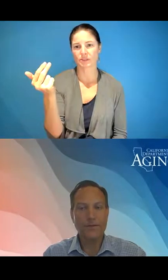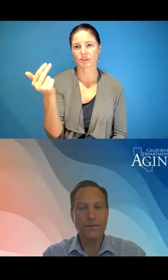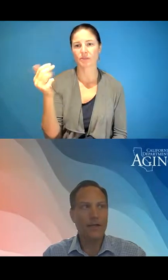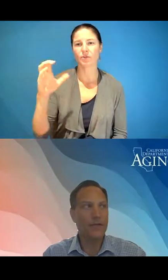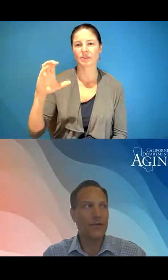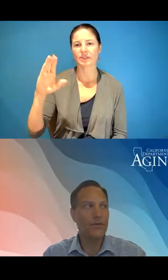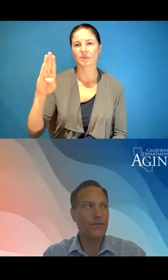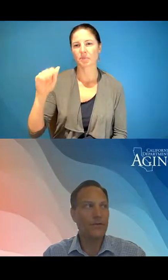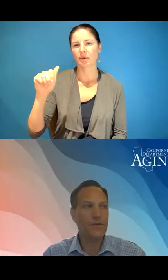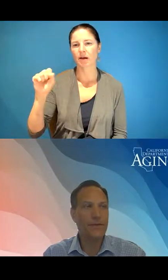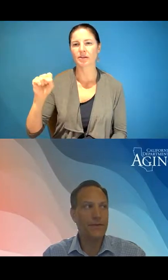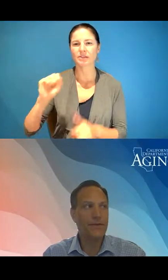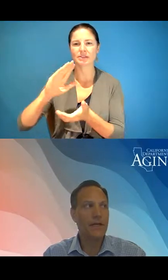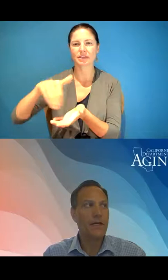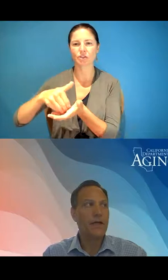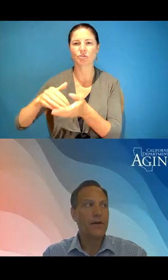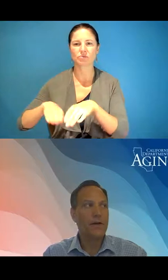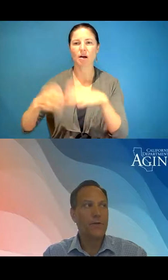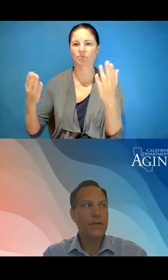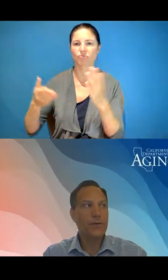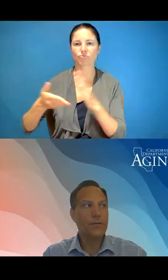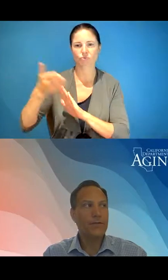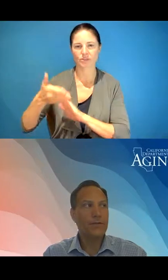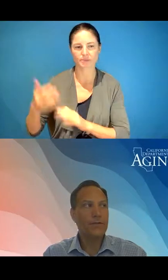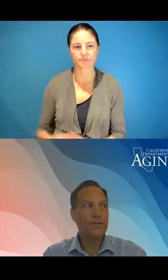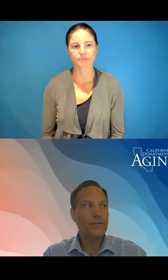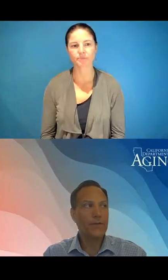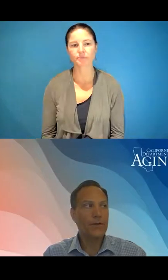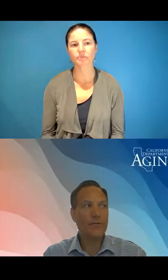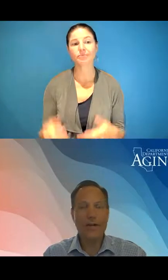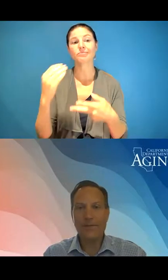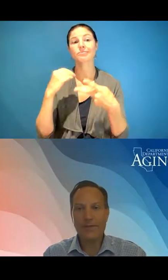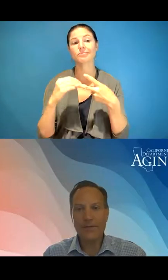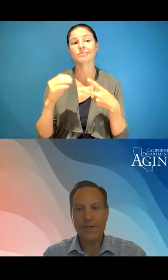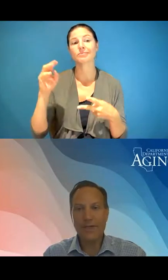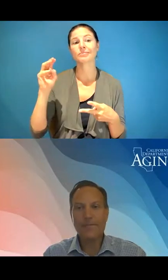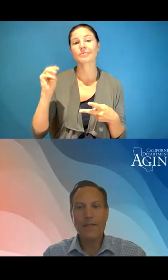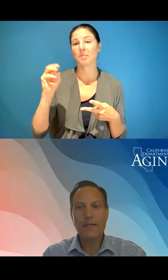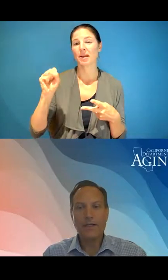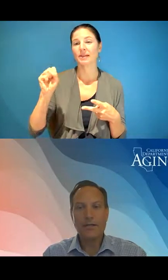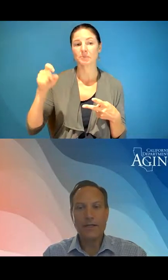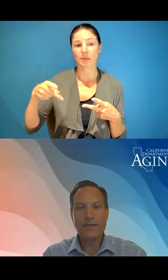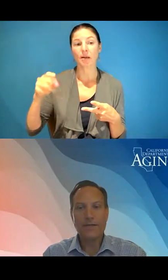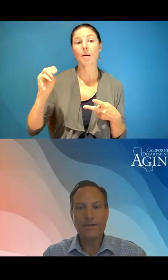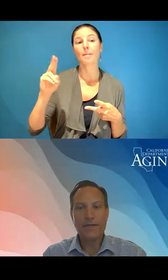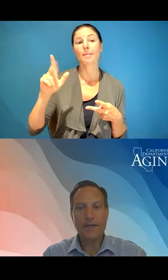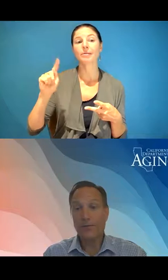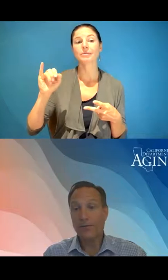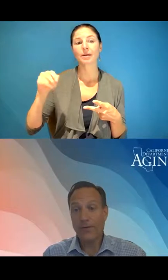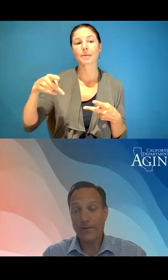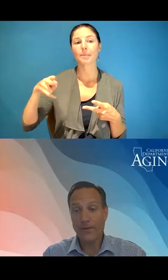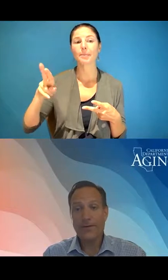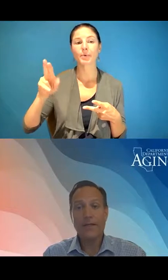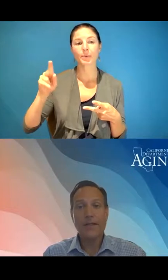fully resume in-person services. Our Multi-Purpose Senior Services Program, or MSSP, issued its guidance on